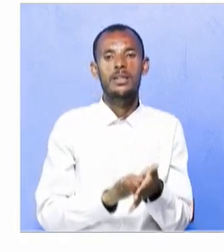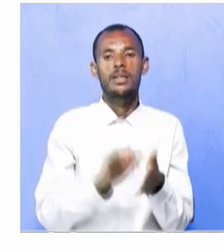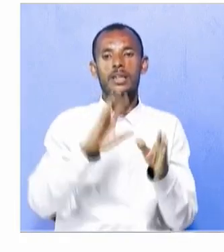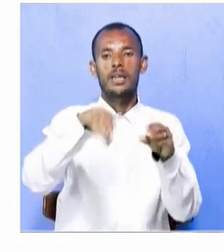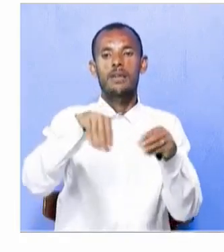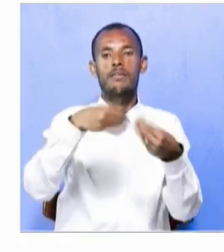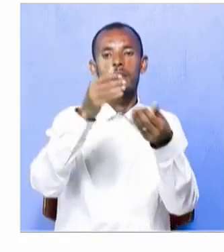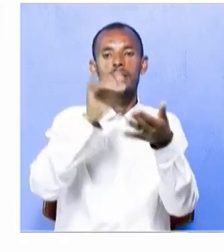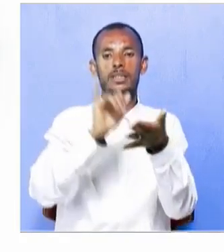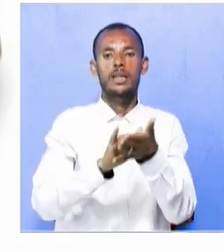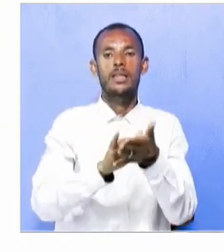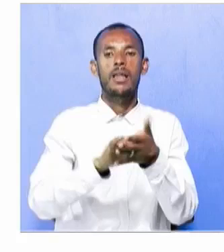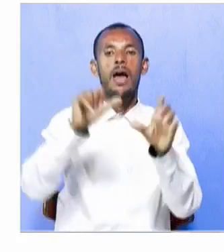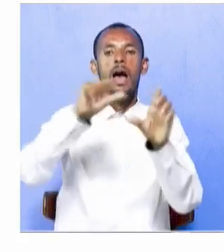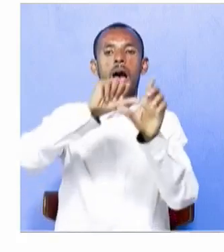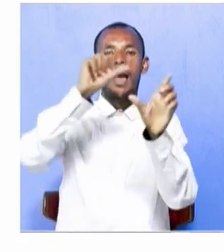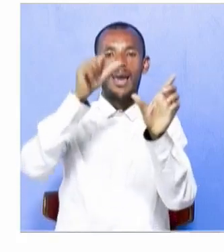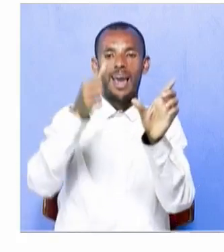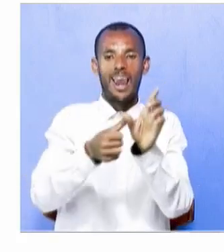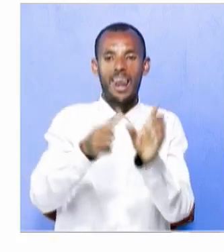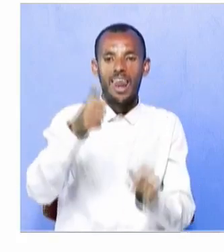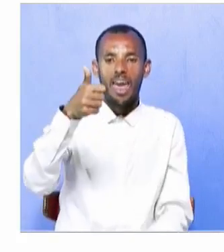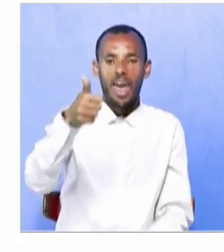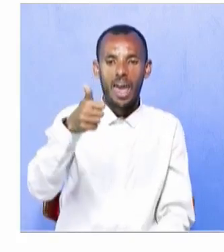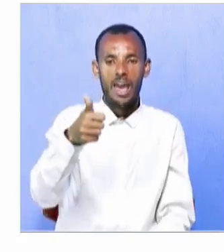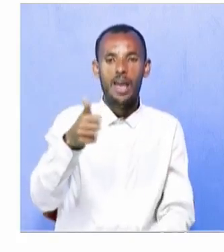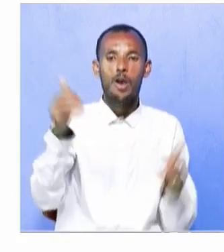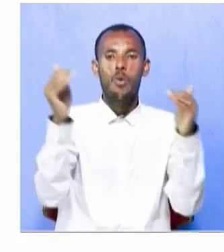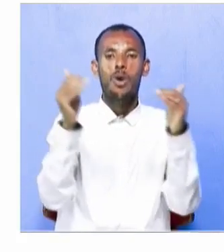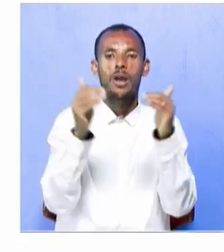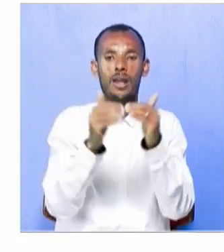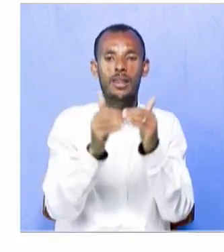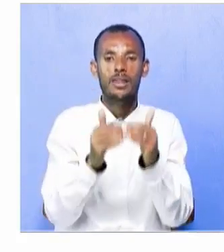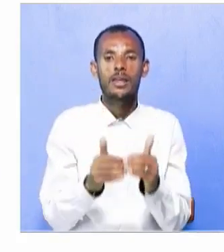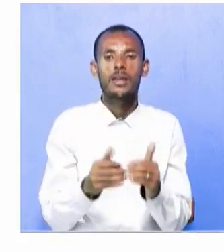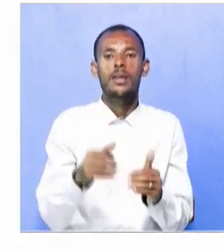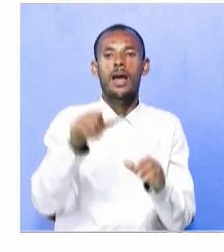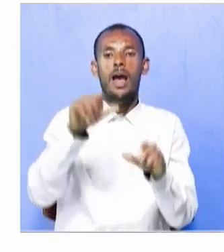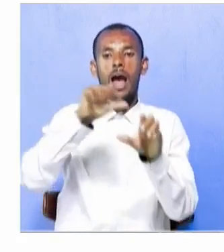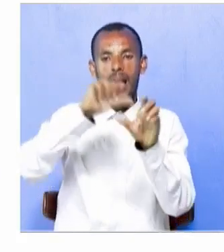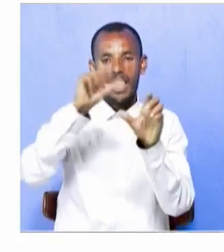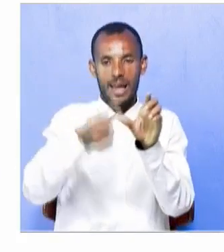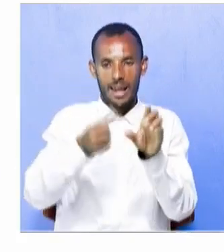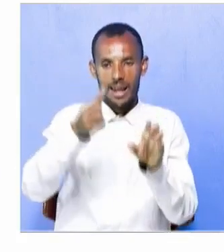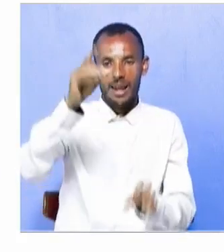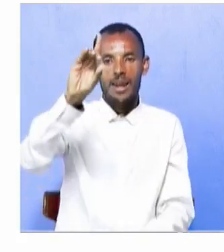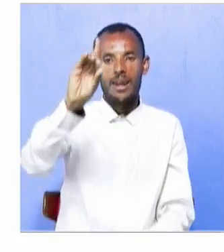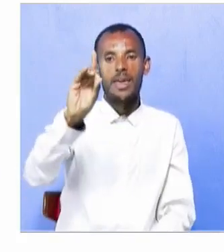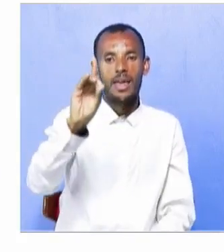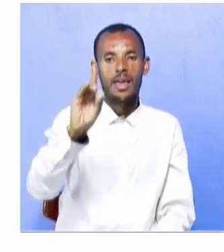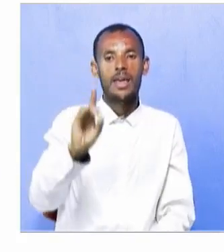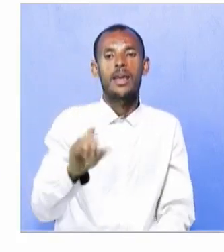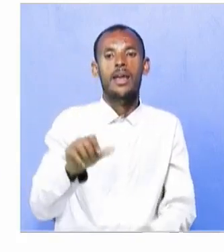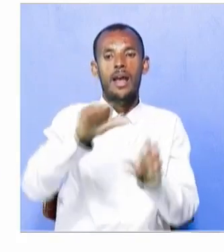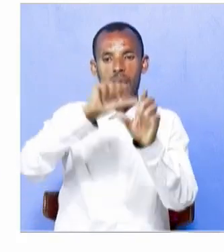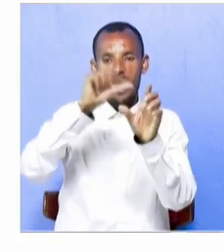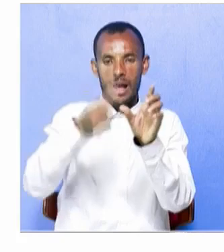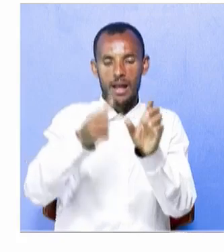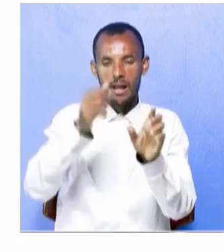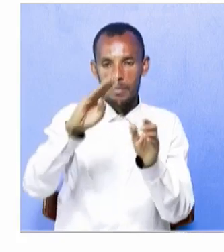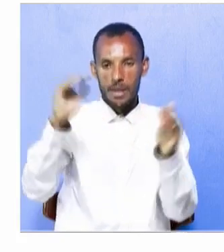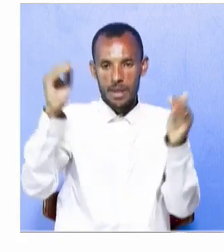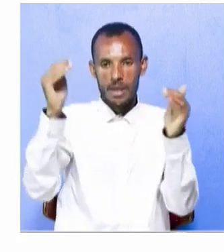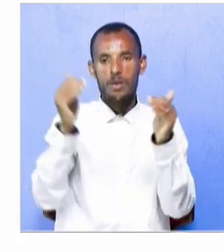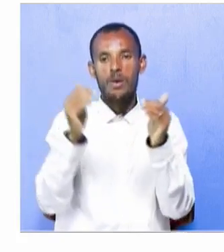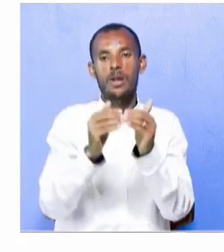that angle A is congruent to angle D, angle B is